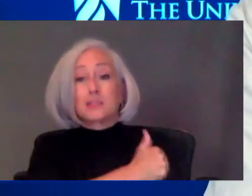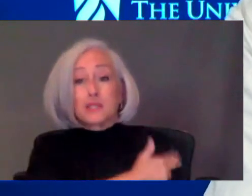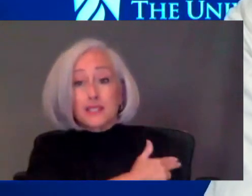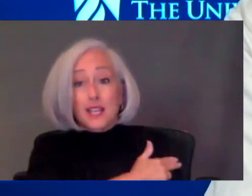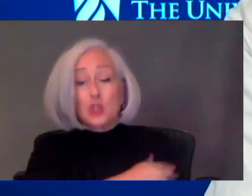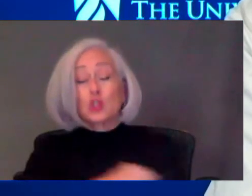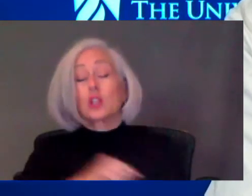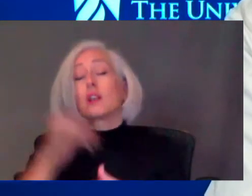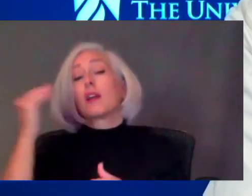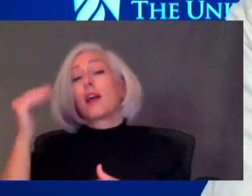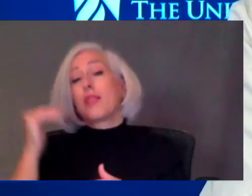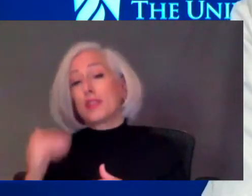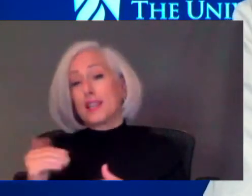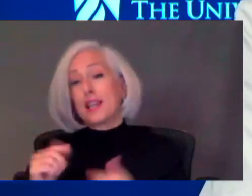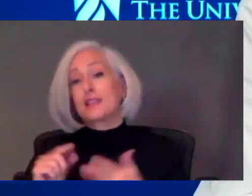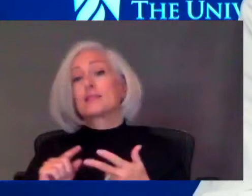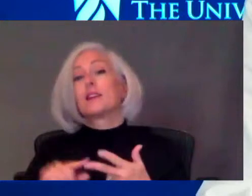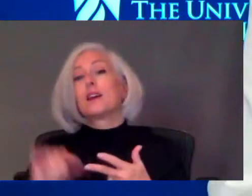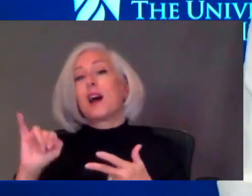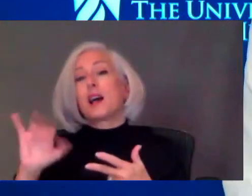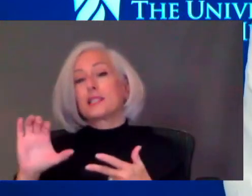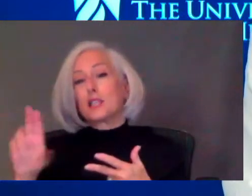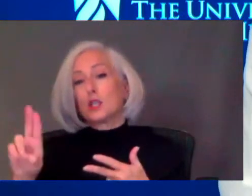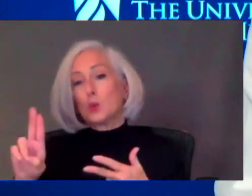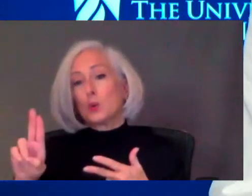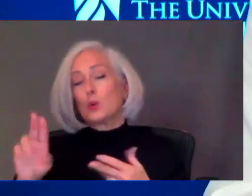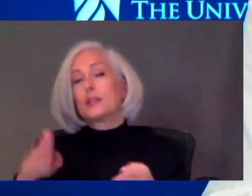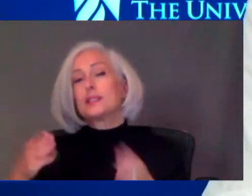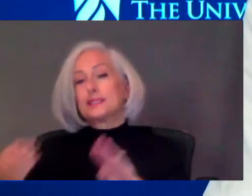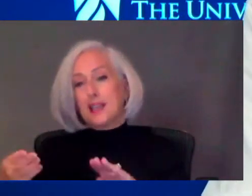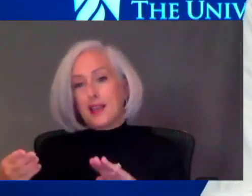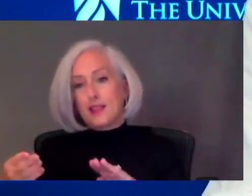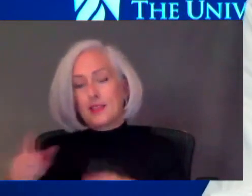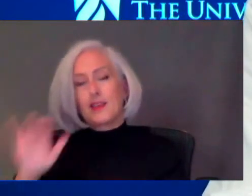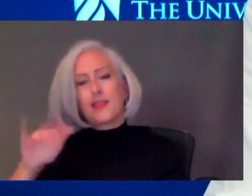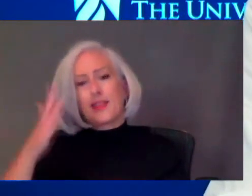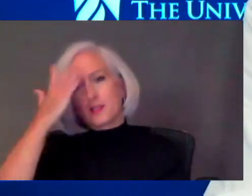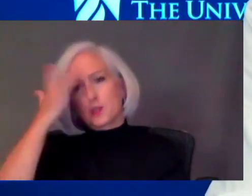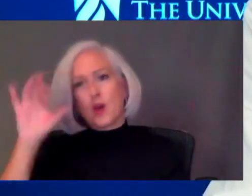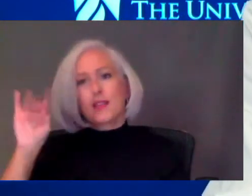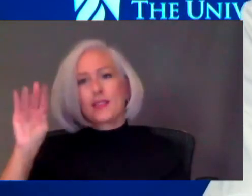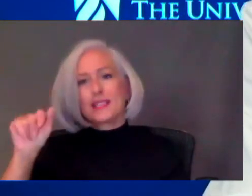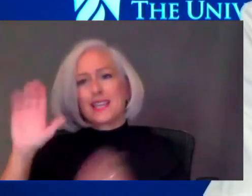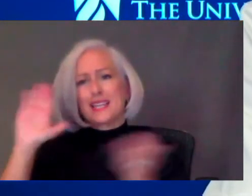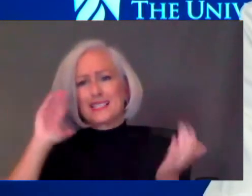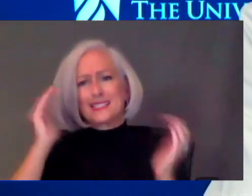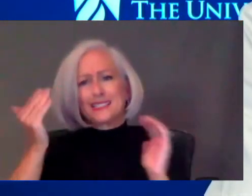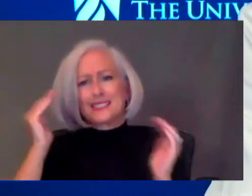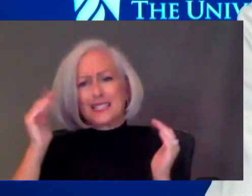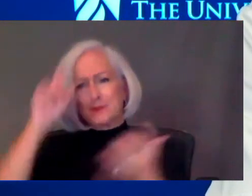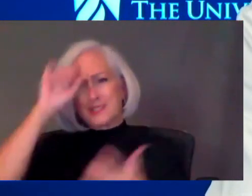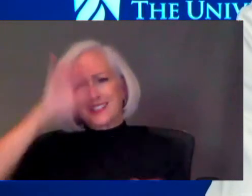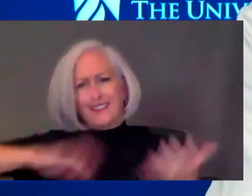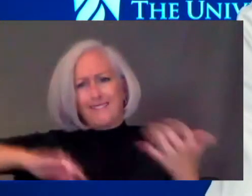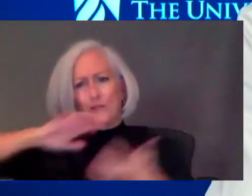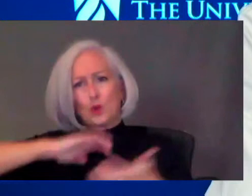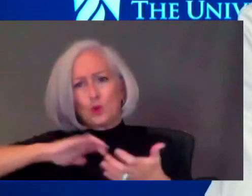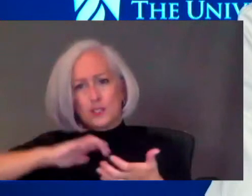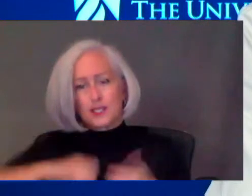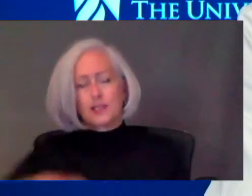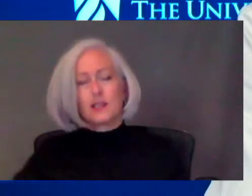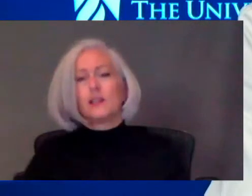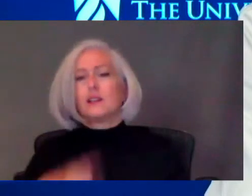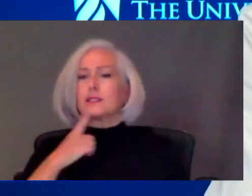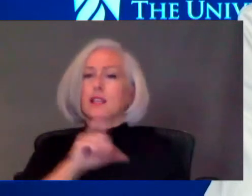it. It's those three different areas. Yeah, so when we do hear those very low numbers of efficacy, talking about the vaccines, I think we